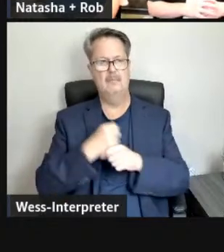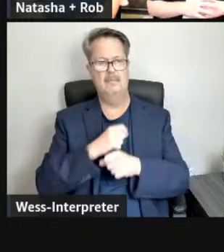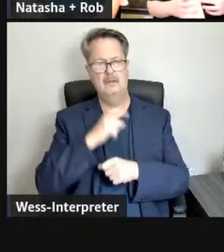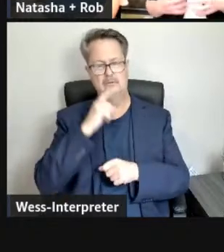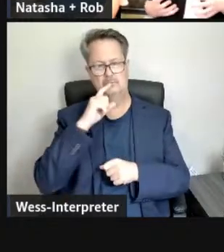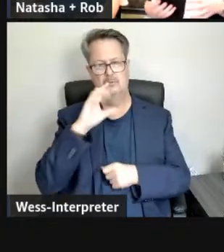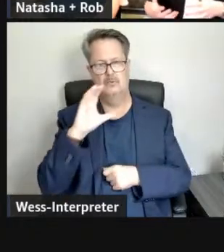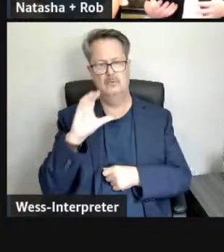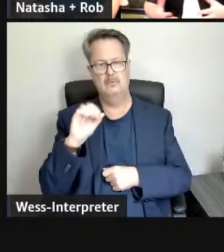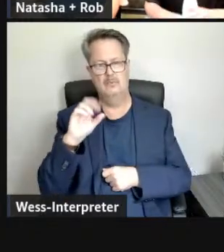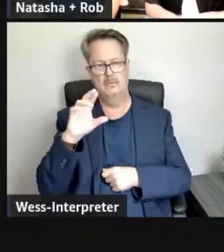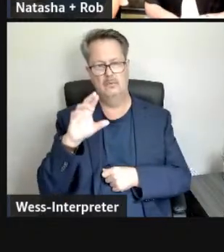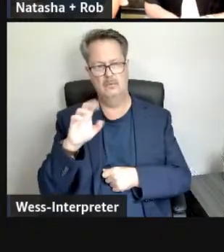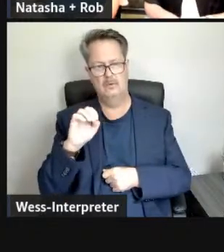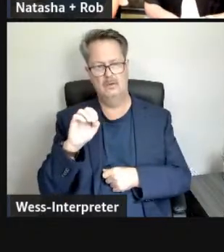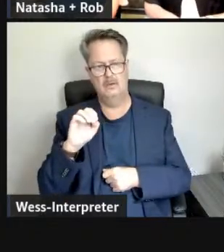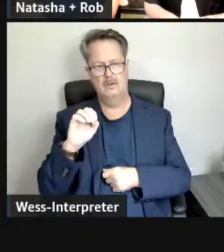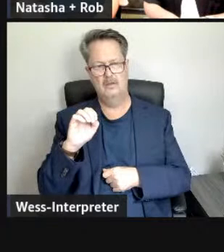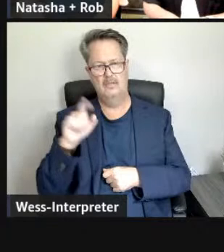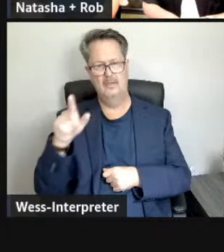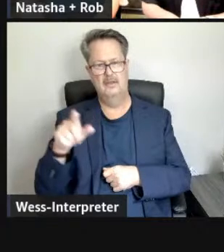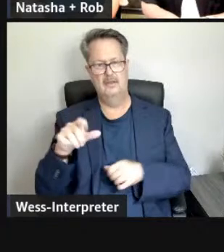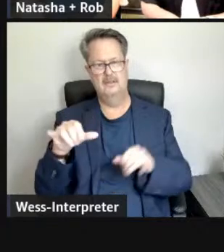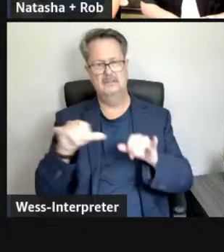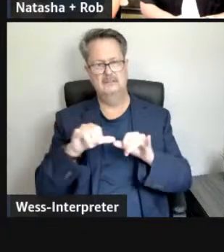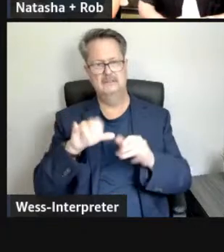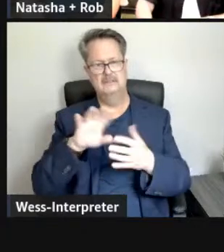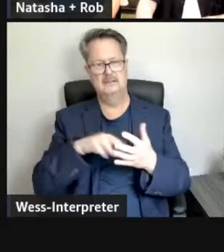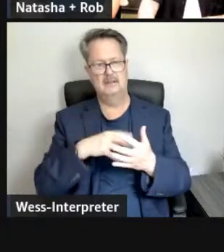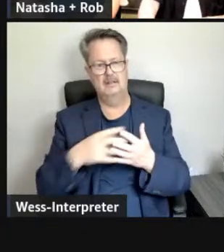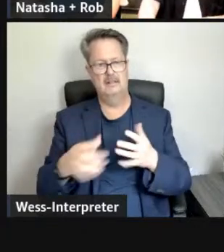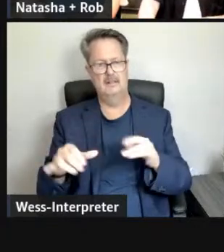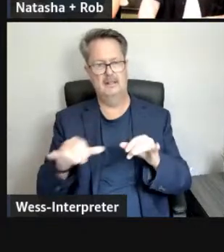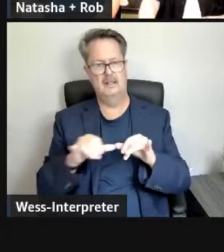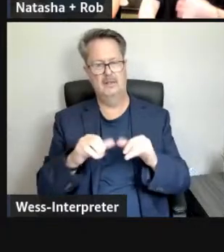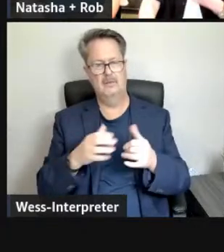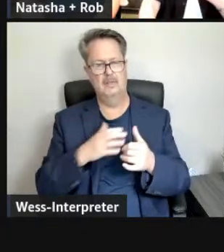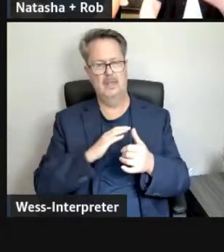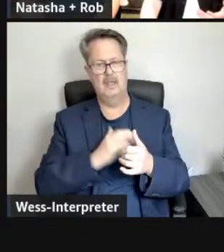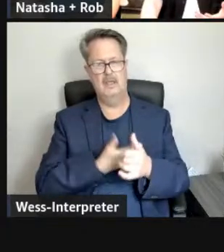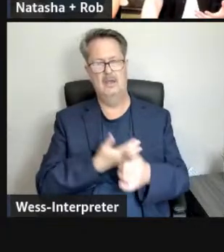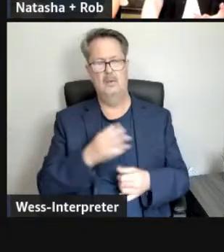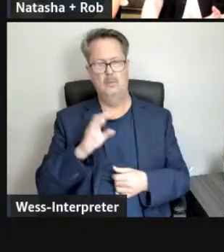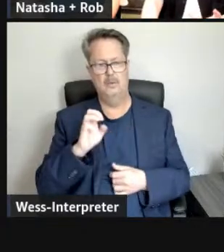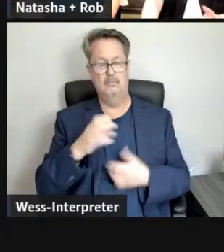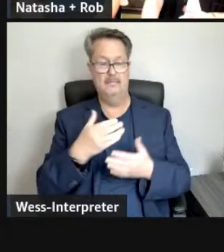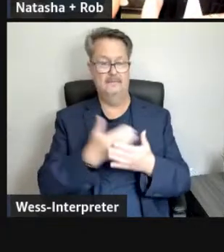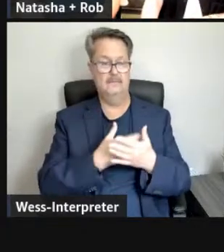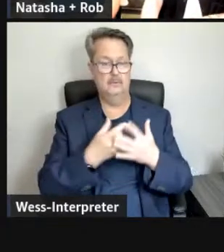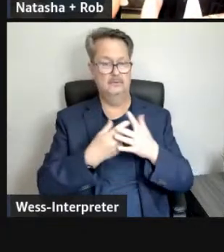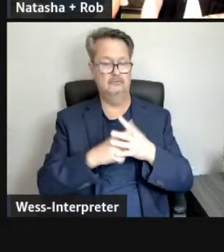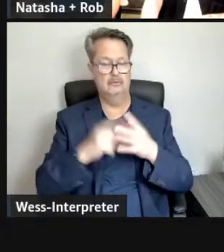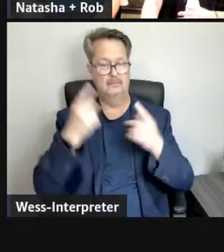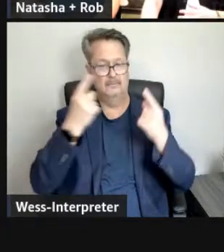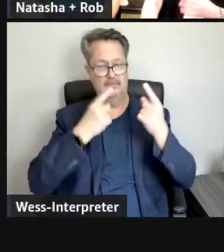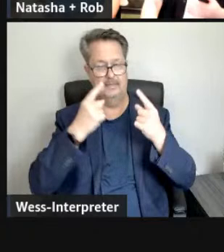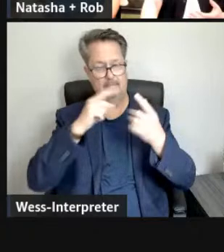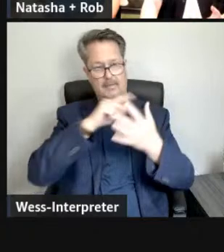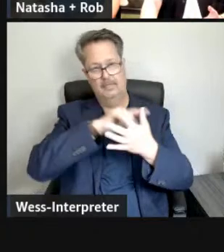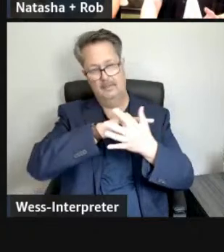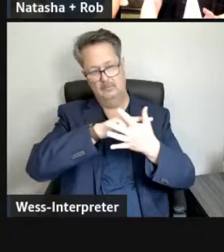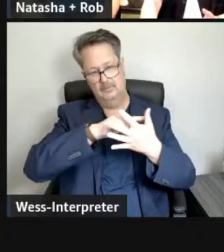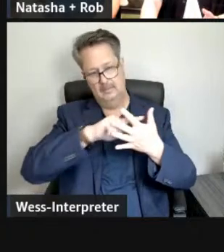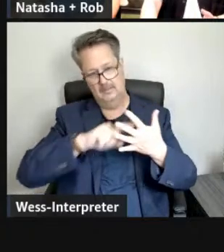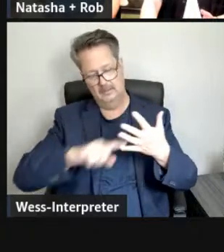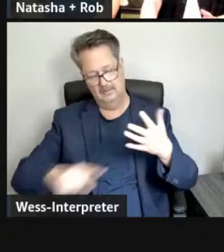slide, how do we make sure that they're scaling in line with our workload as well? So before we start thinking about some of those things, let's just consider